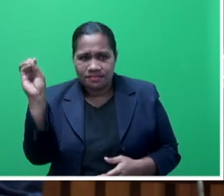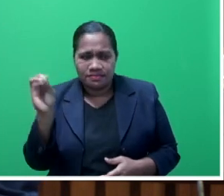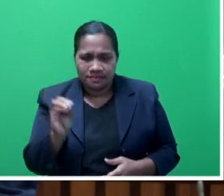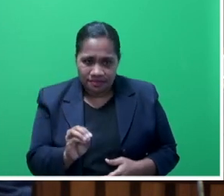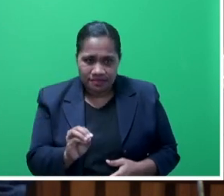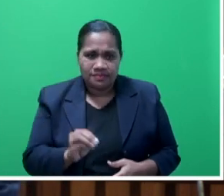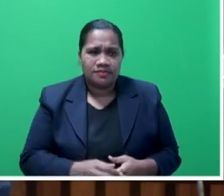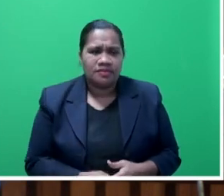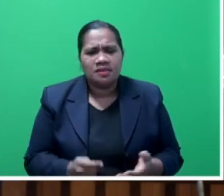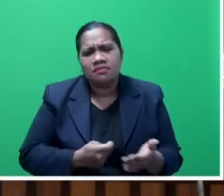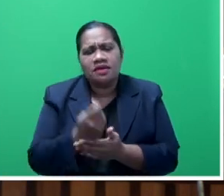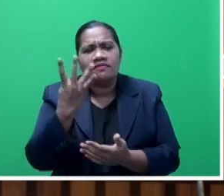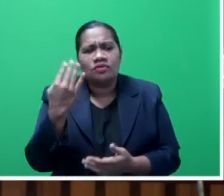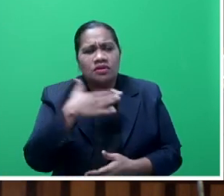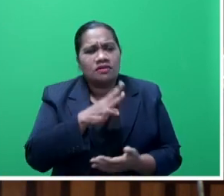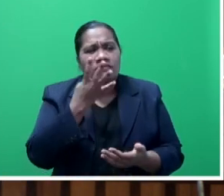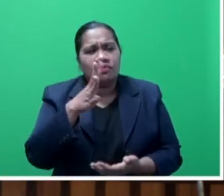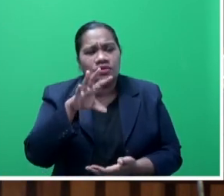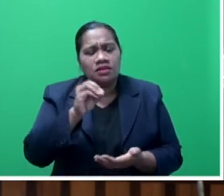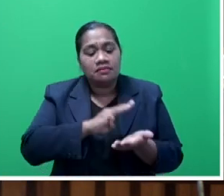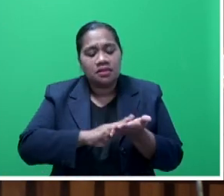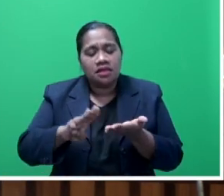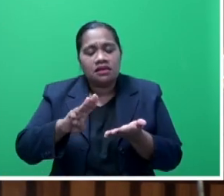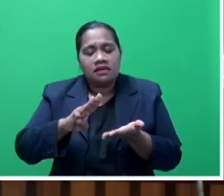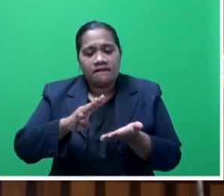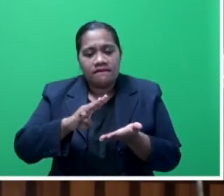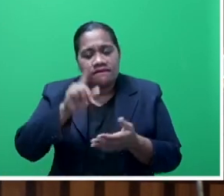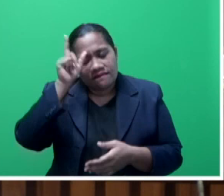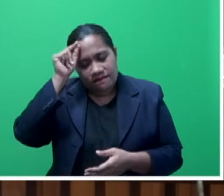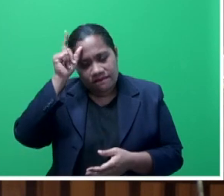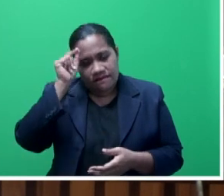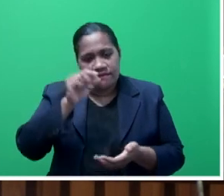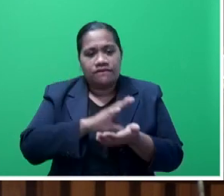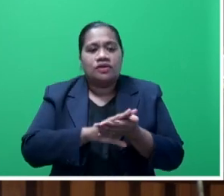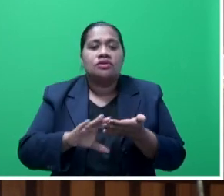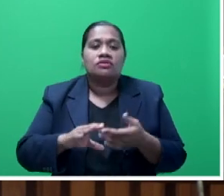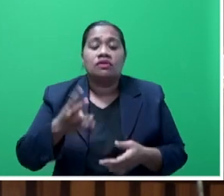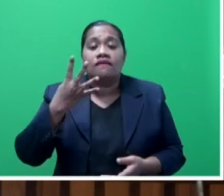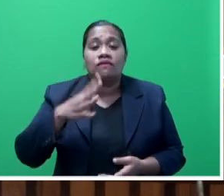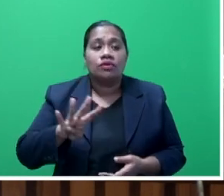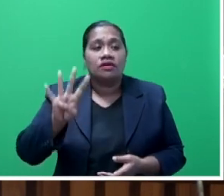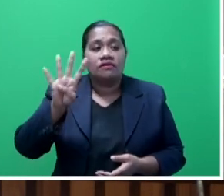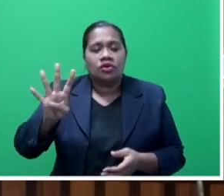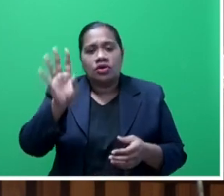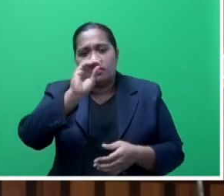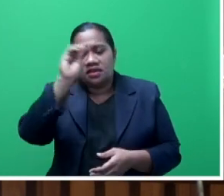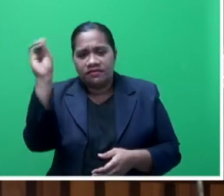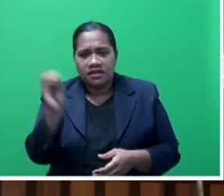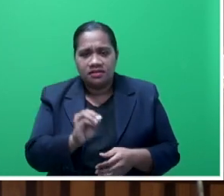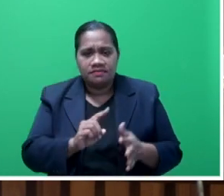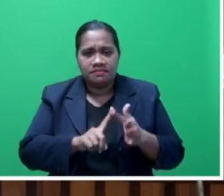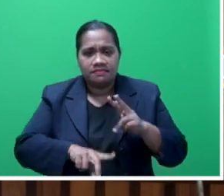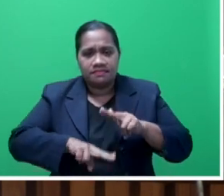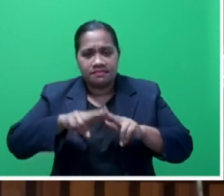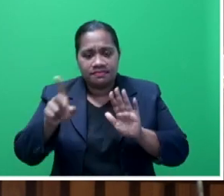around 440 million Fijian dollars for 44% of EFL. The Fijian government